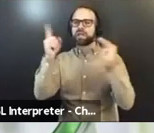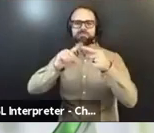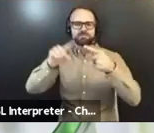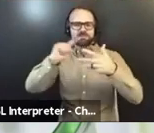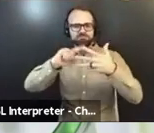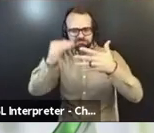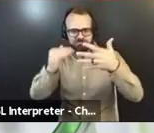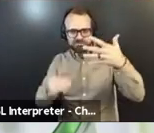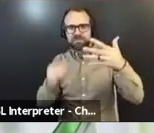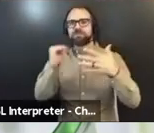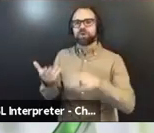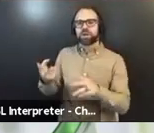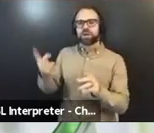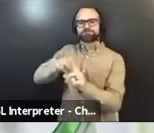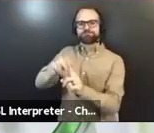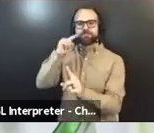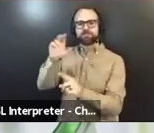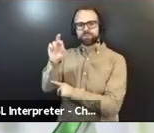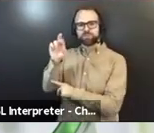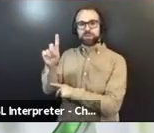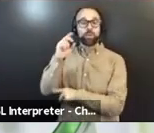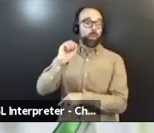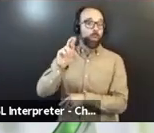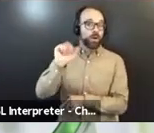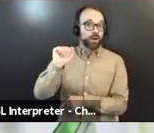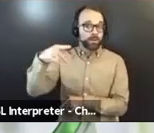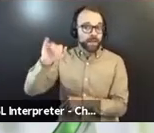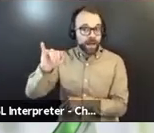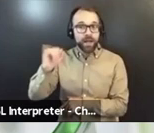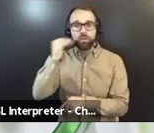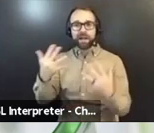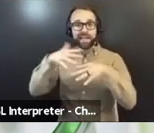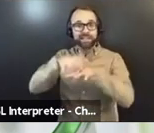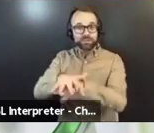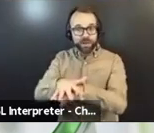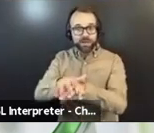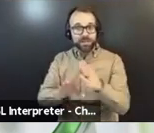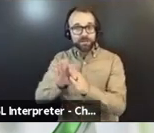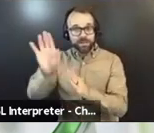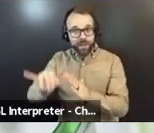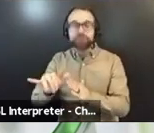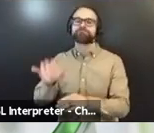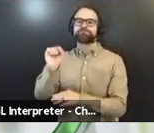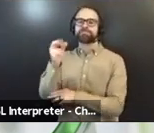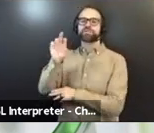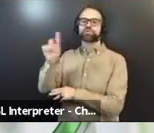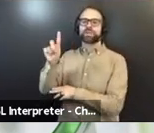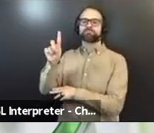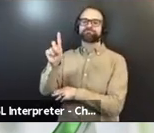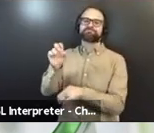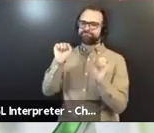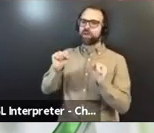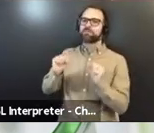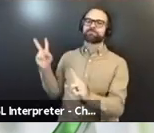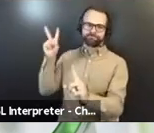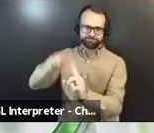on that. The other one is APIs. If you're developing APIs and integrations, high chance you've got a SR&EDable project because again, it never